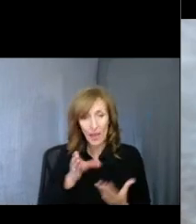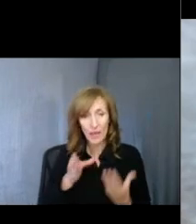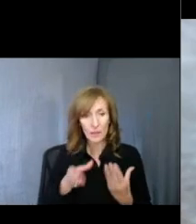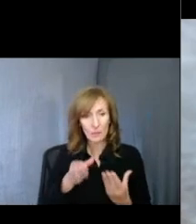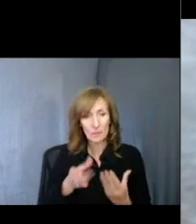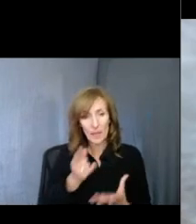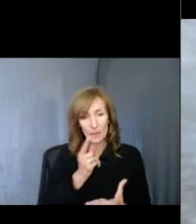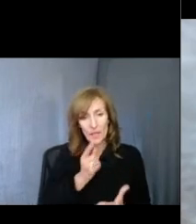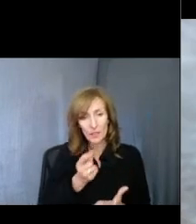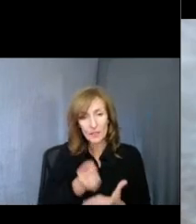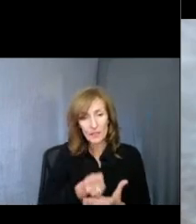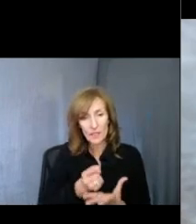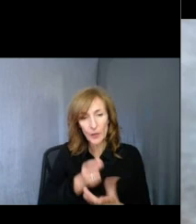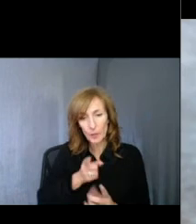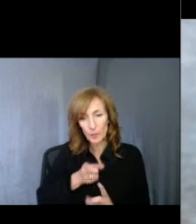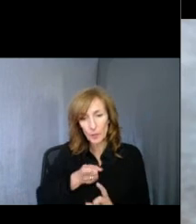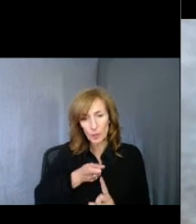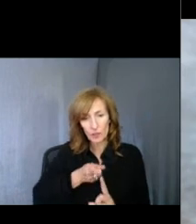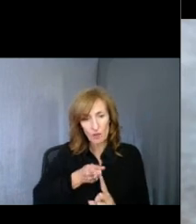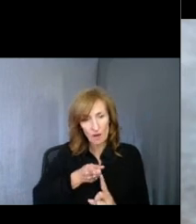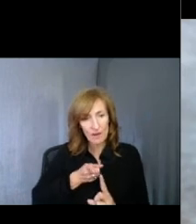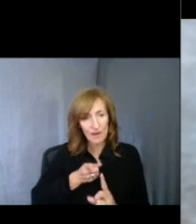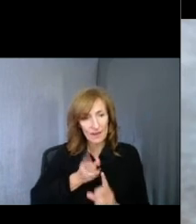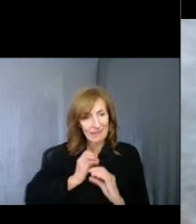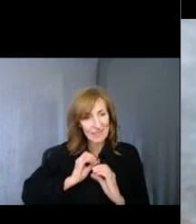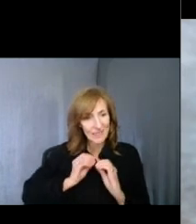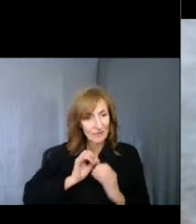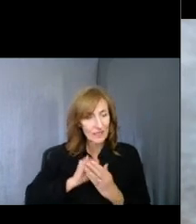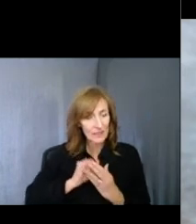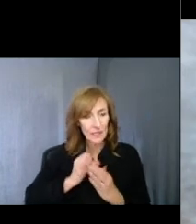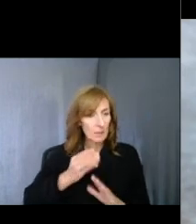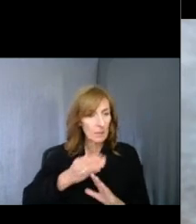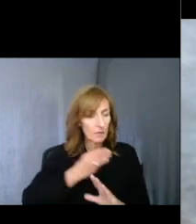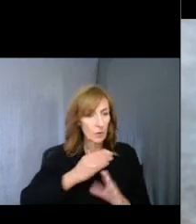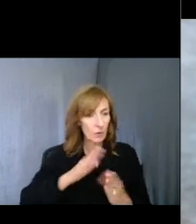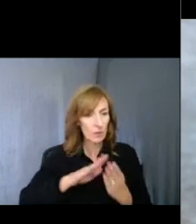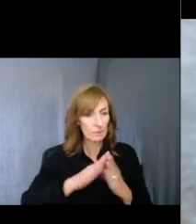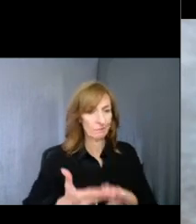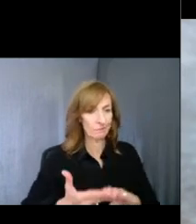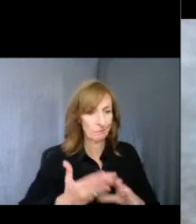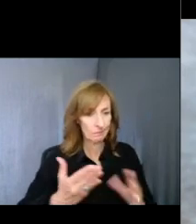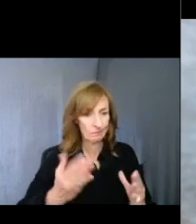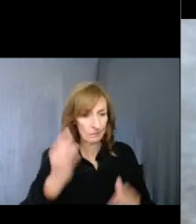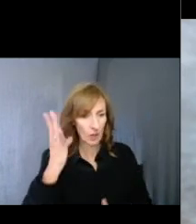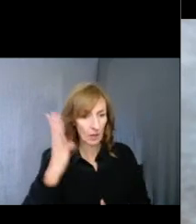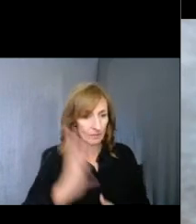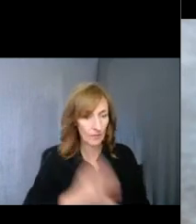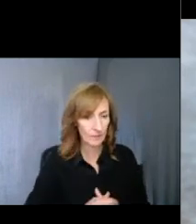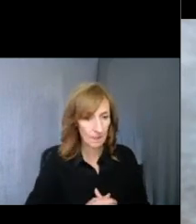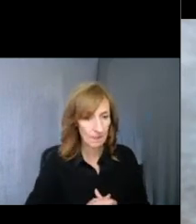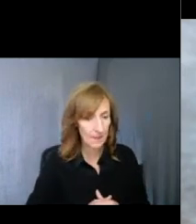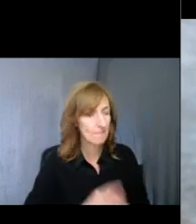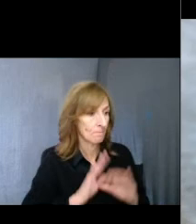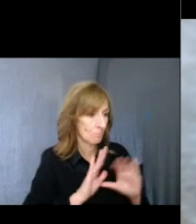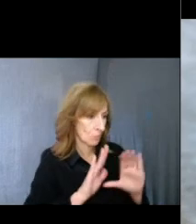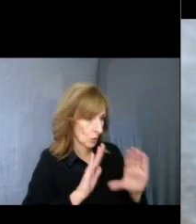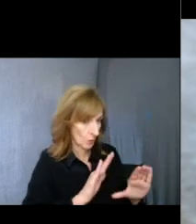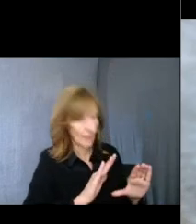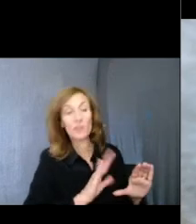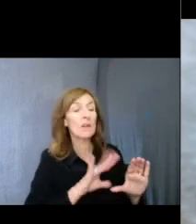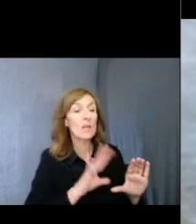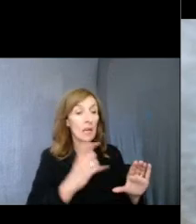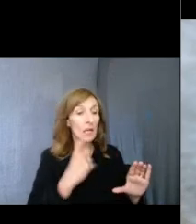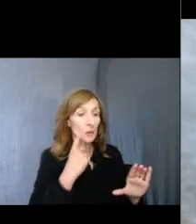in early kidney disease that we would hope to be able to target. Great. And that you just